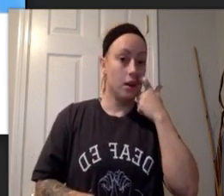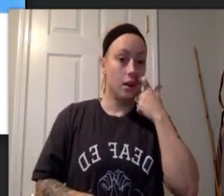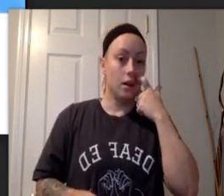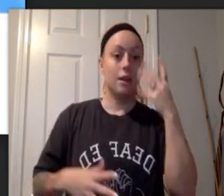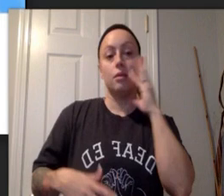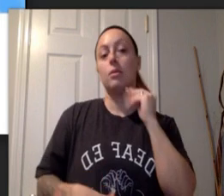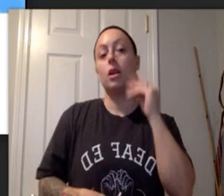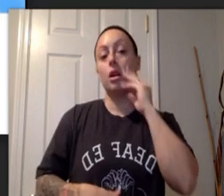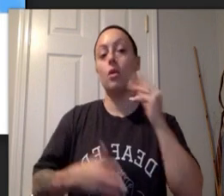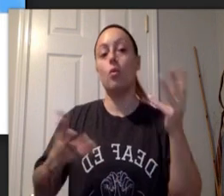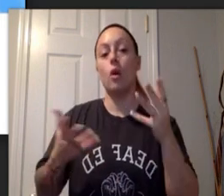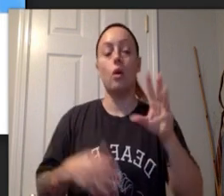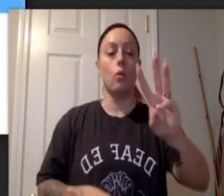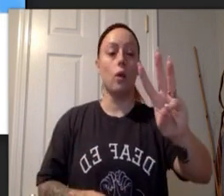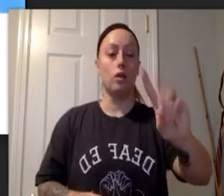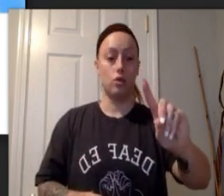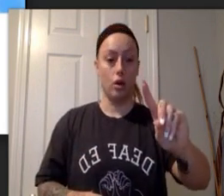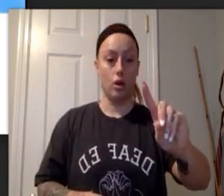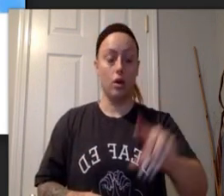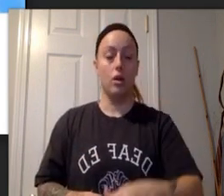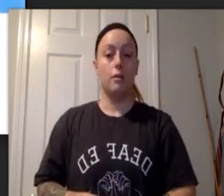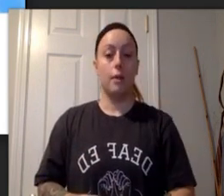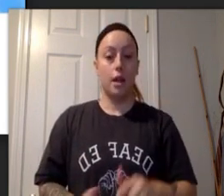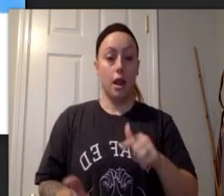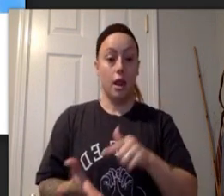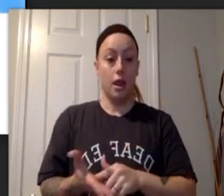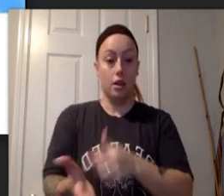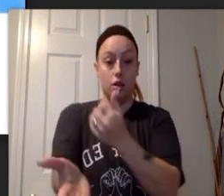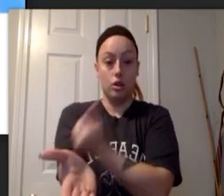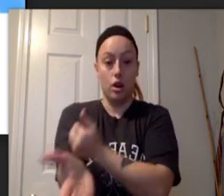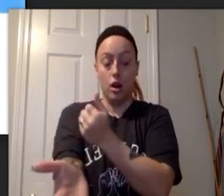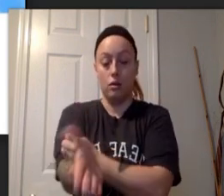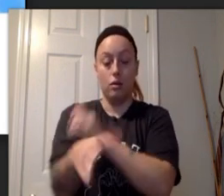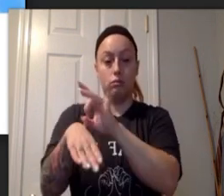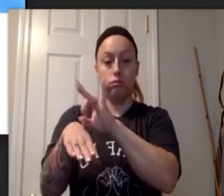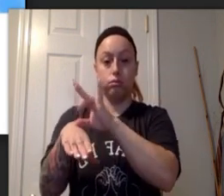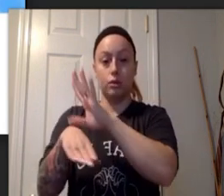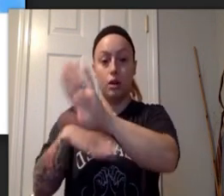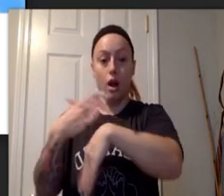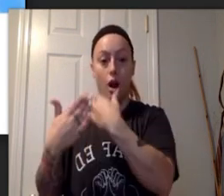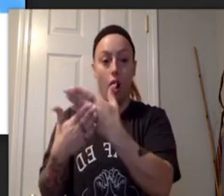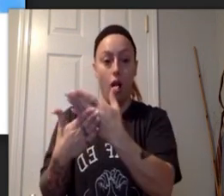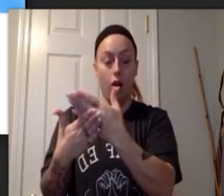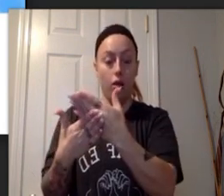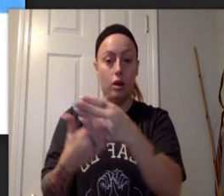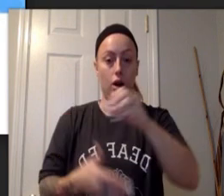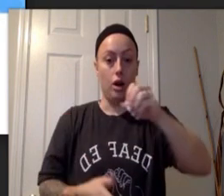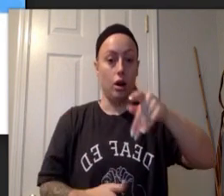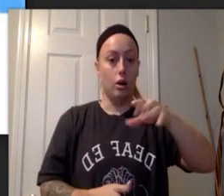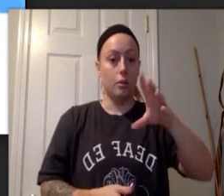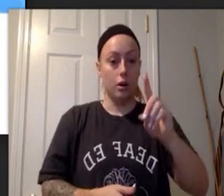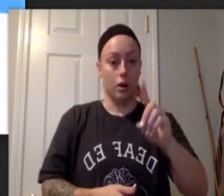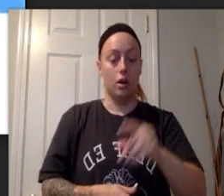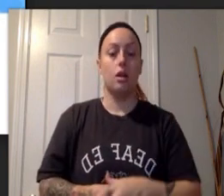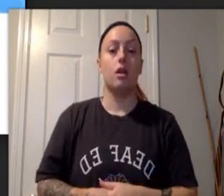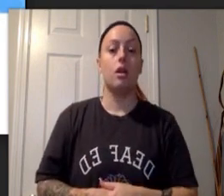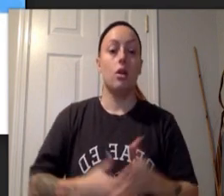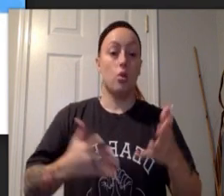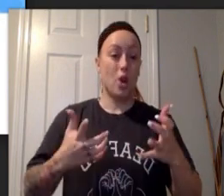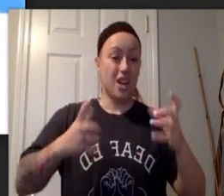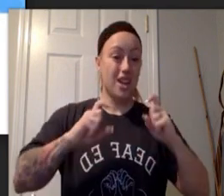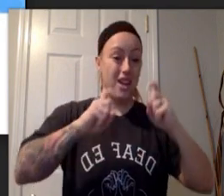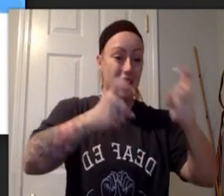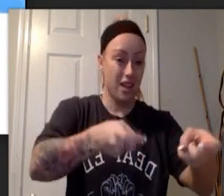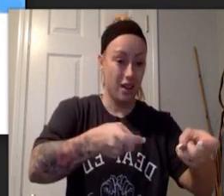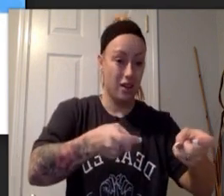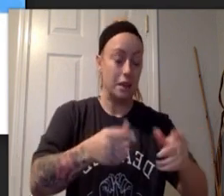this drug is going to kick all the opioids out of their system, right? So we want to give these people some space and grace because we want to give anyone